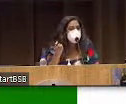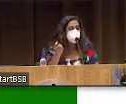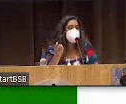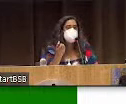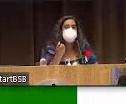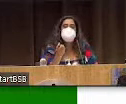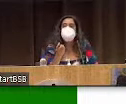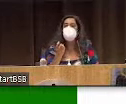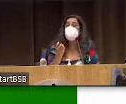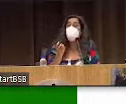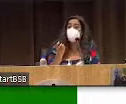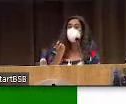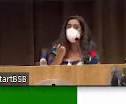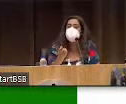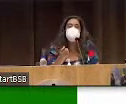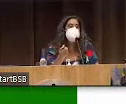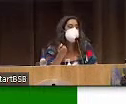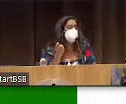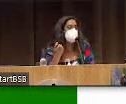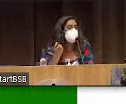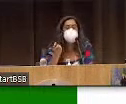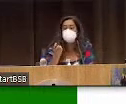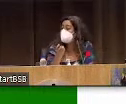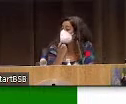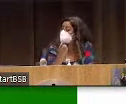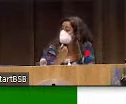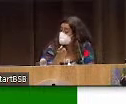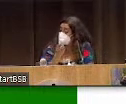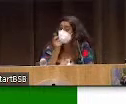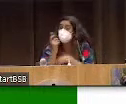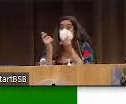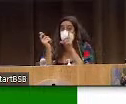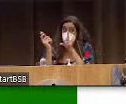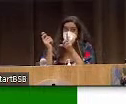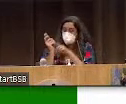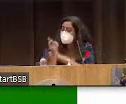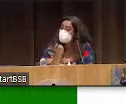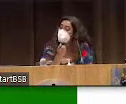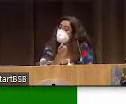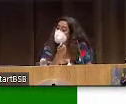Another assistential pressure if each patient